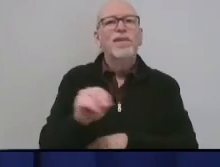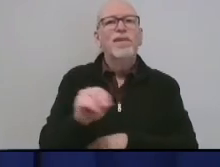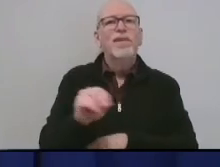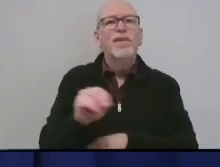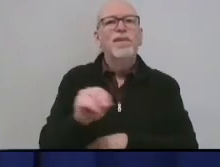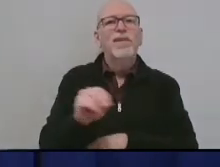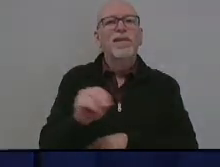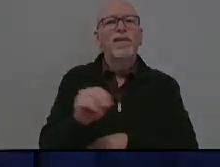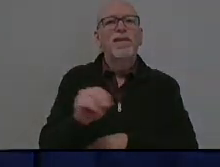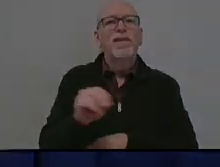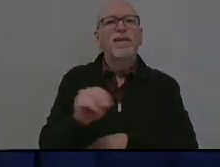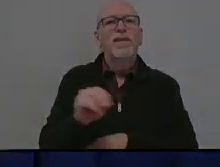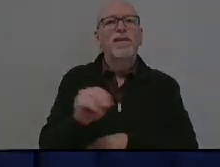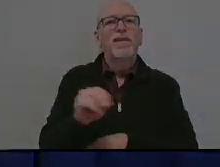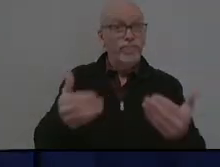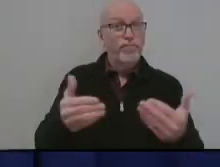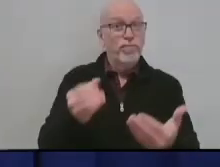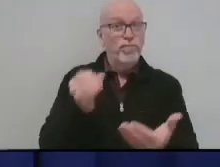emerging